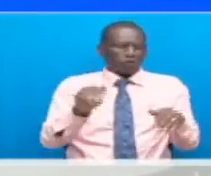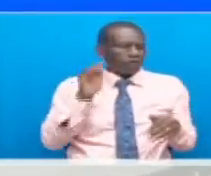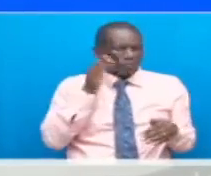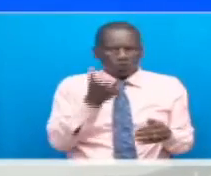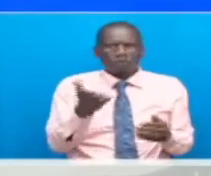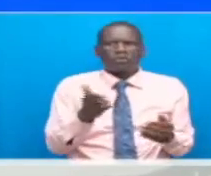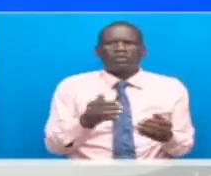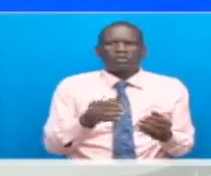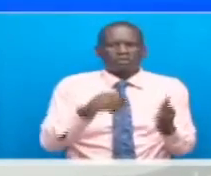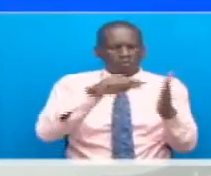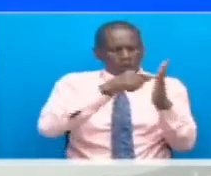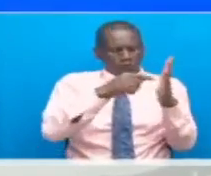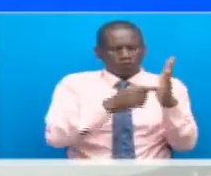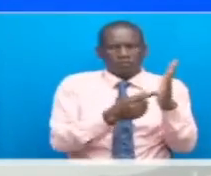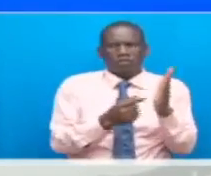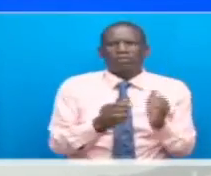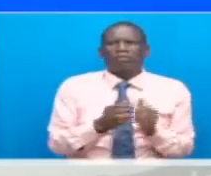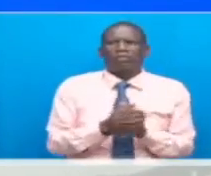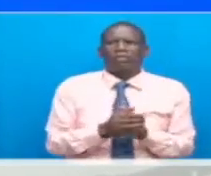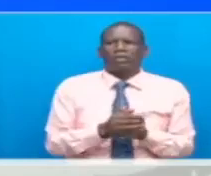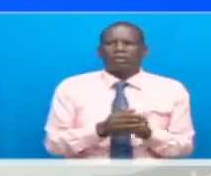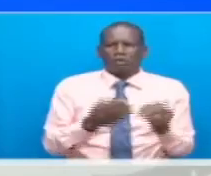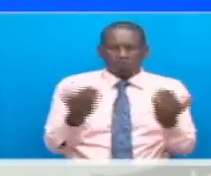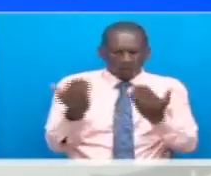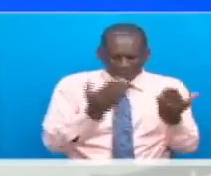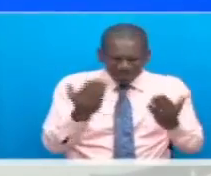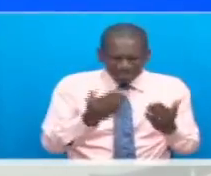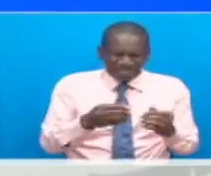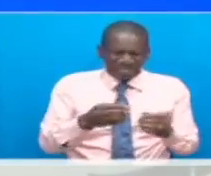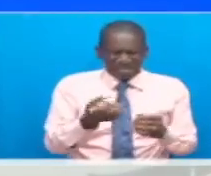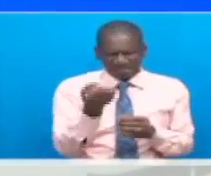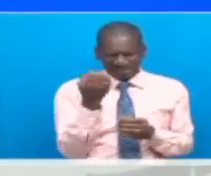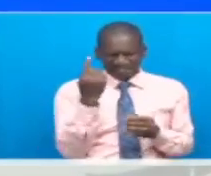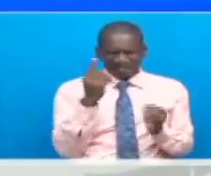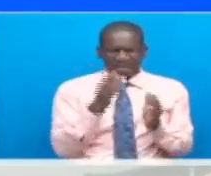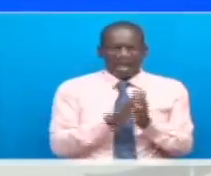to read, internalize, and act on them.